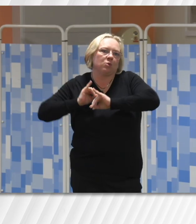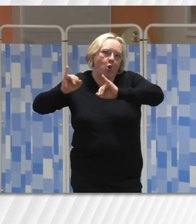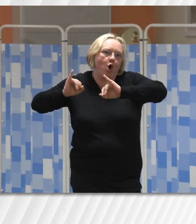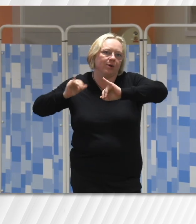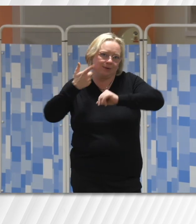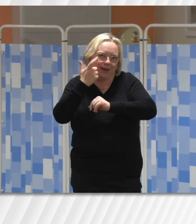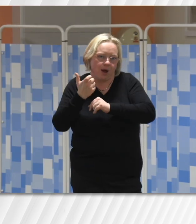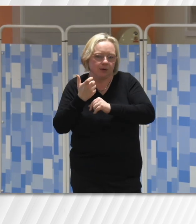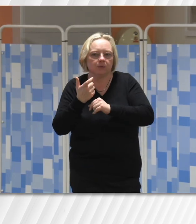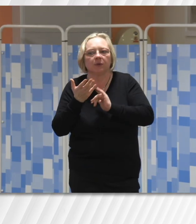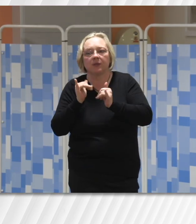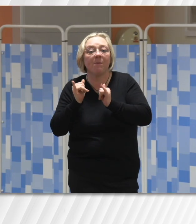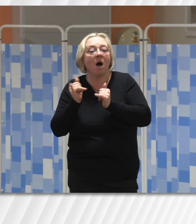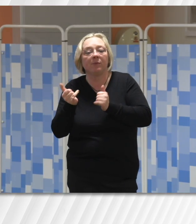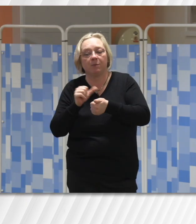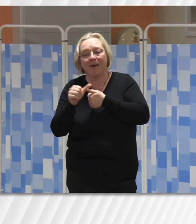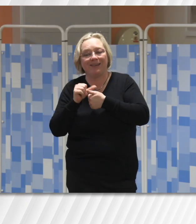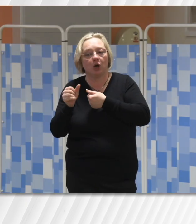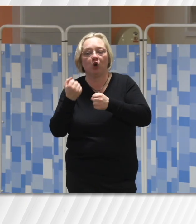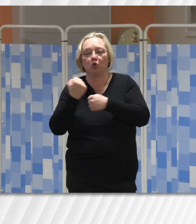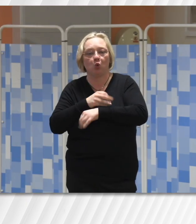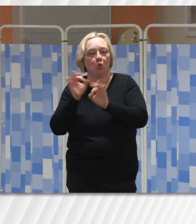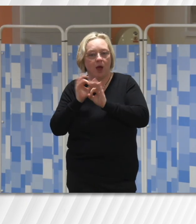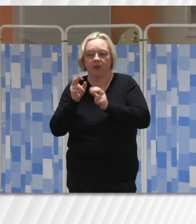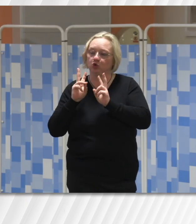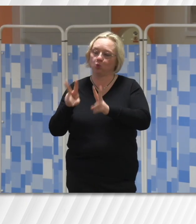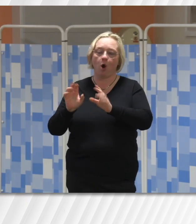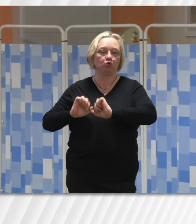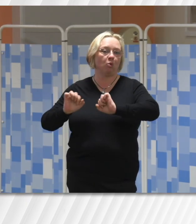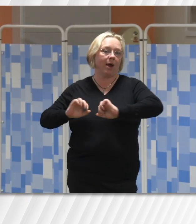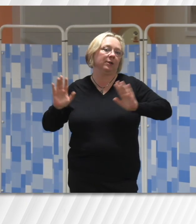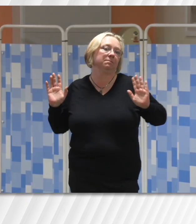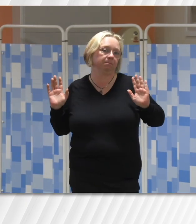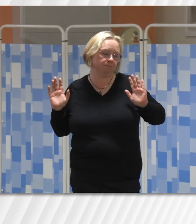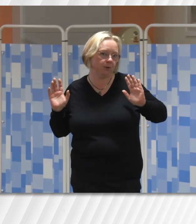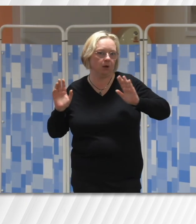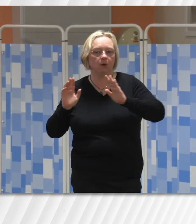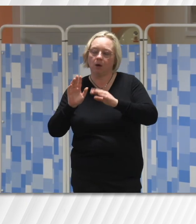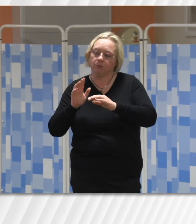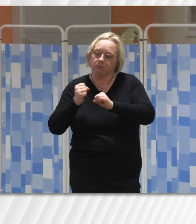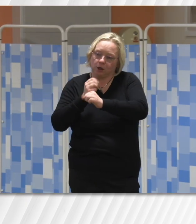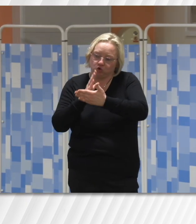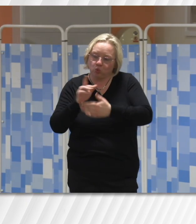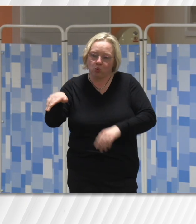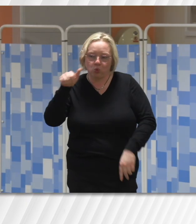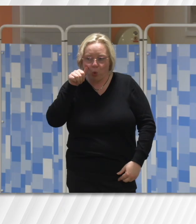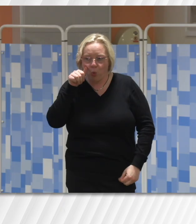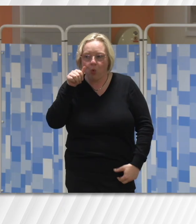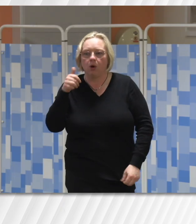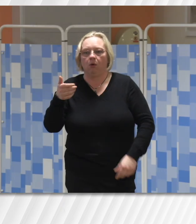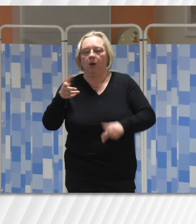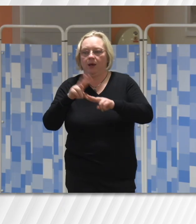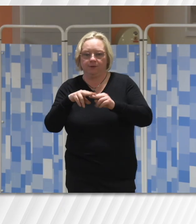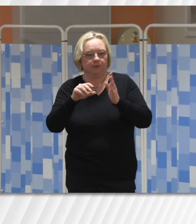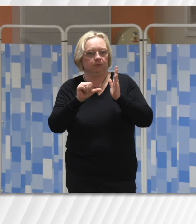best thing to do with medication is nothing, watch and wait, but obviously reassure patients that they do, if they